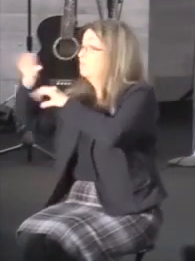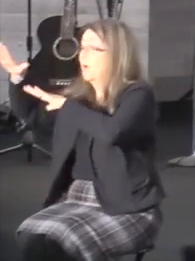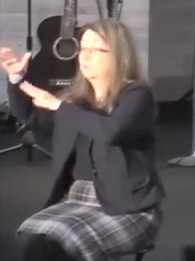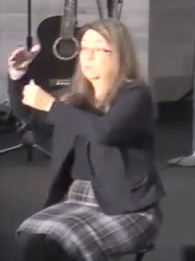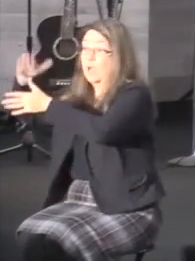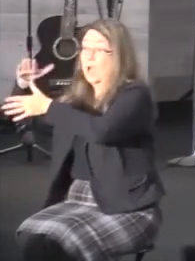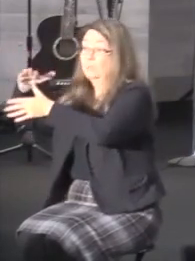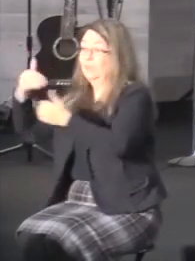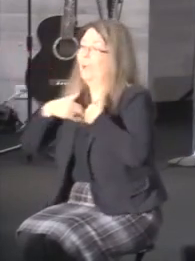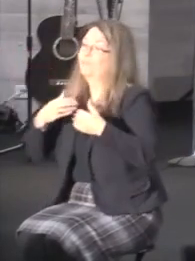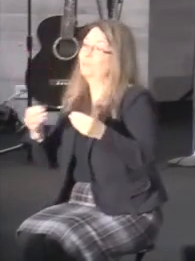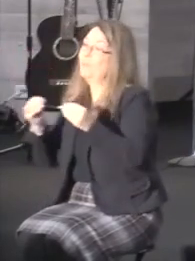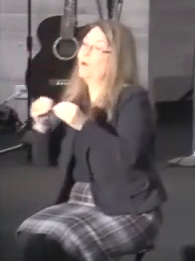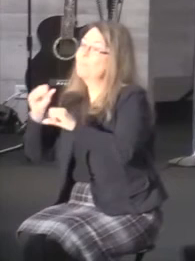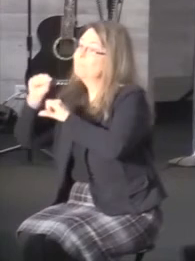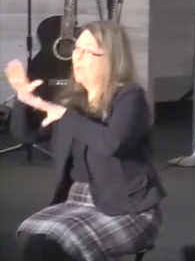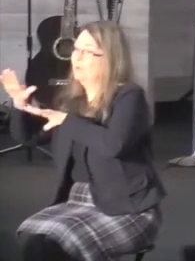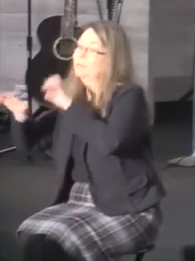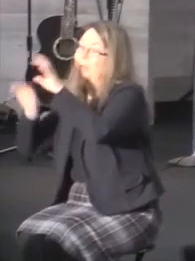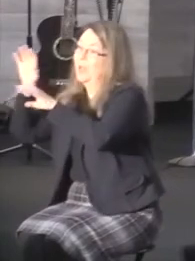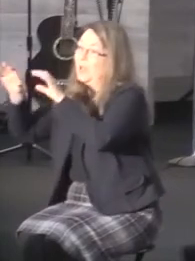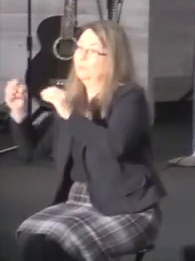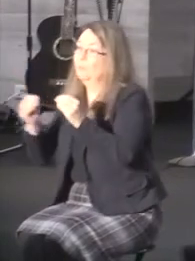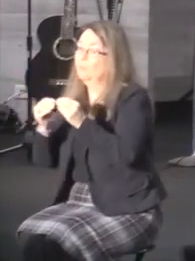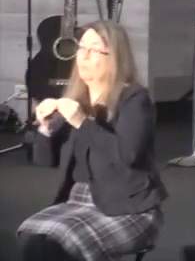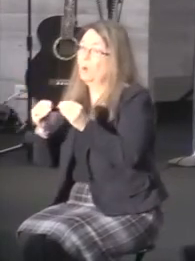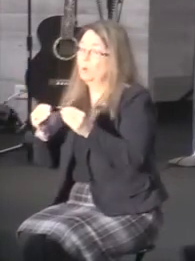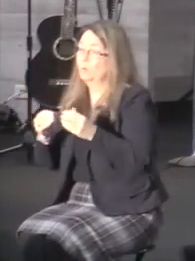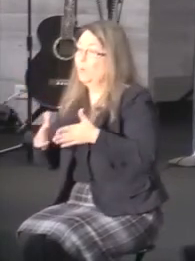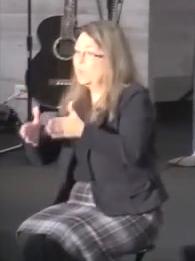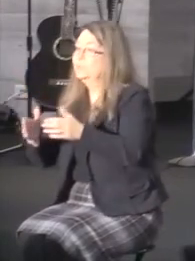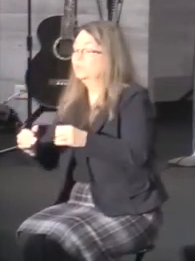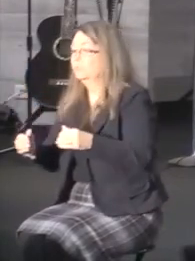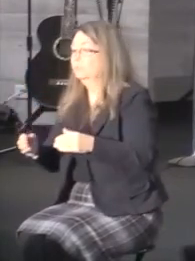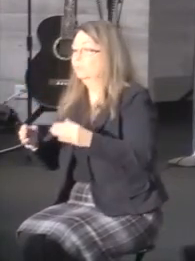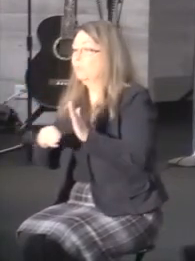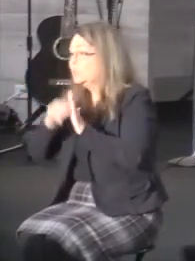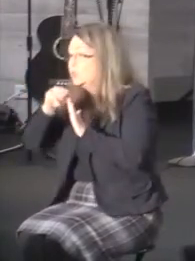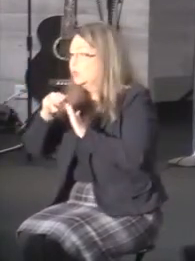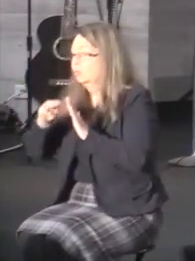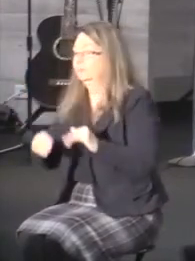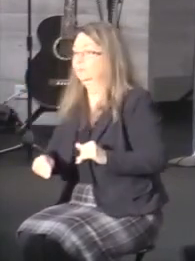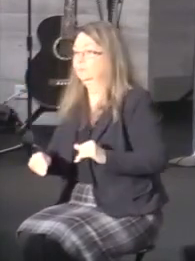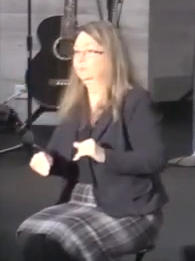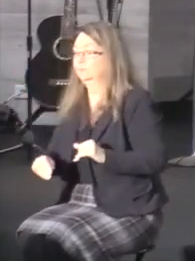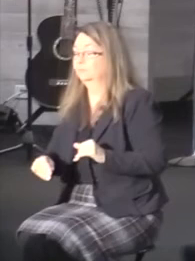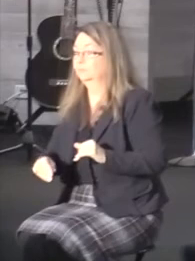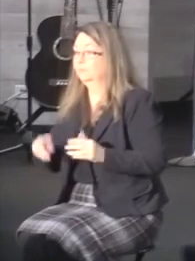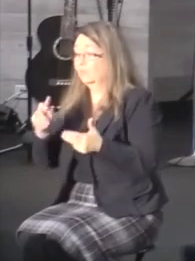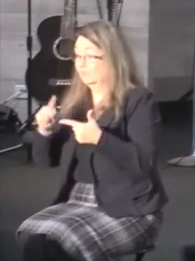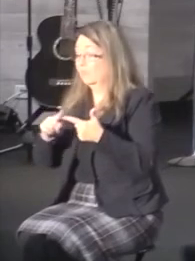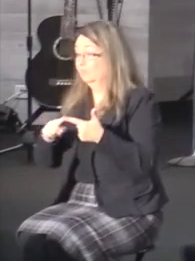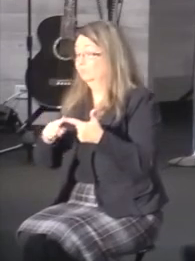got another mountain to climb. You've got room to grow no matter what part of life that you're in that we've talked about this morning. The